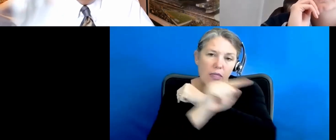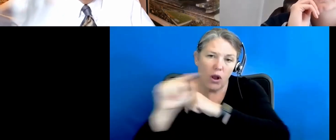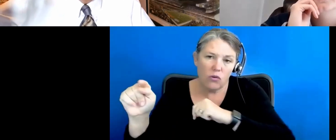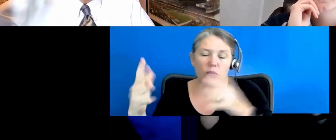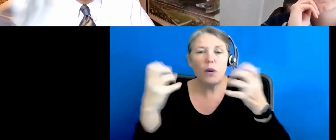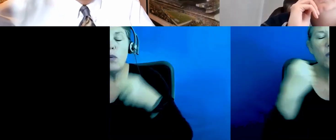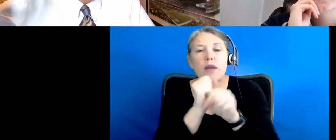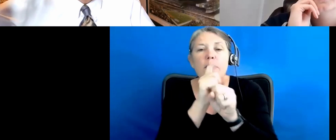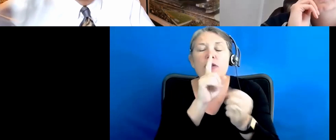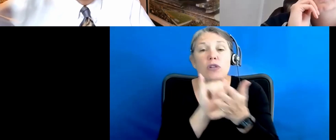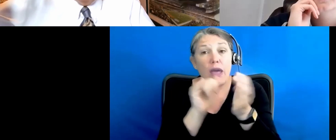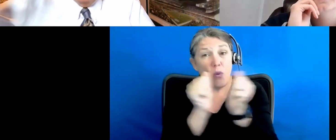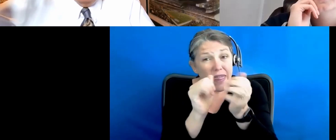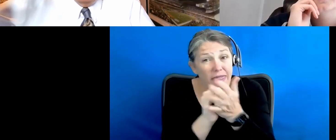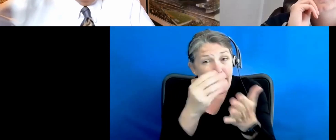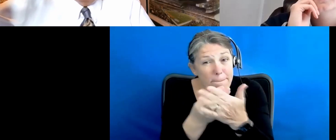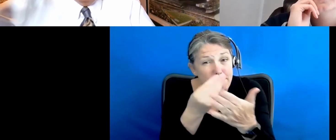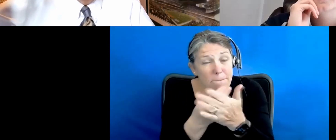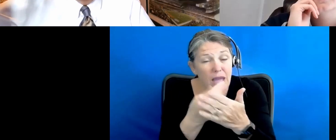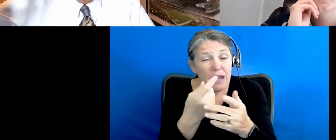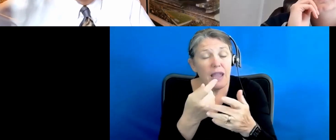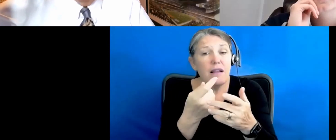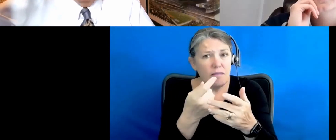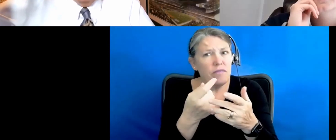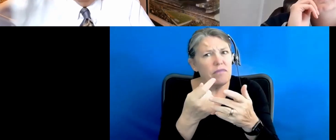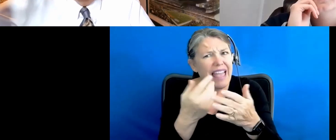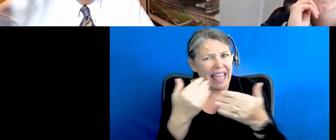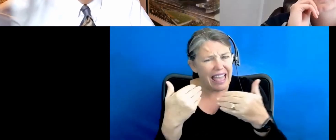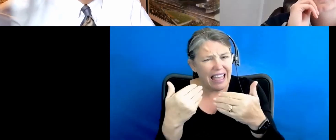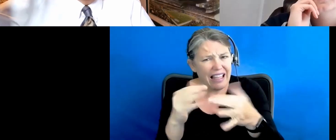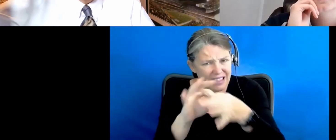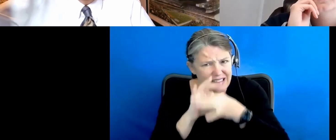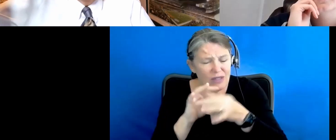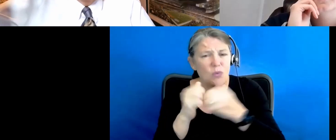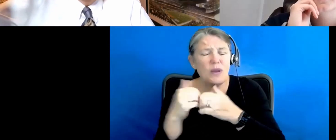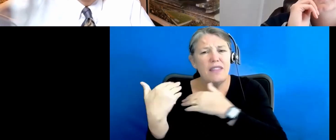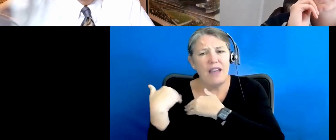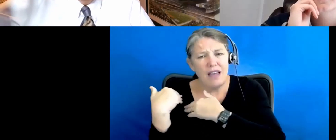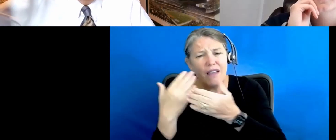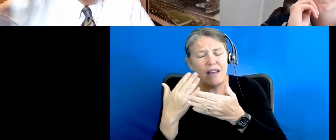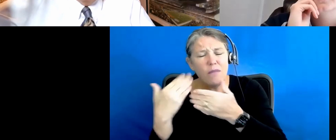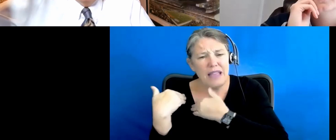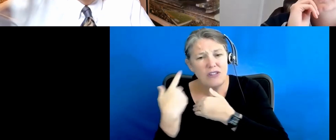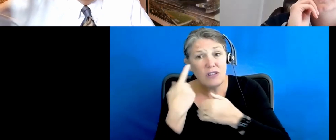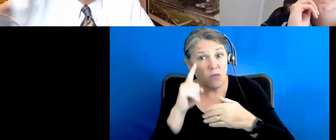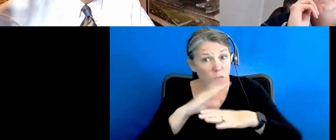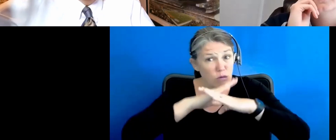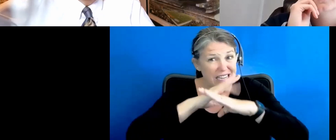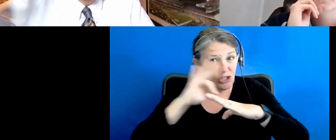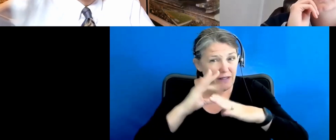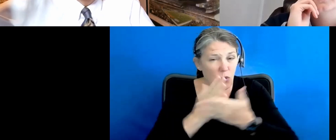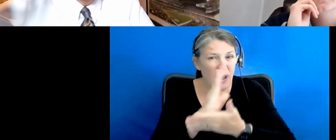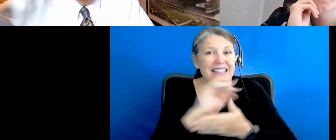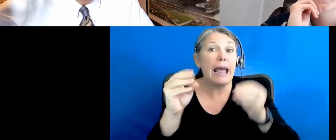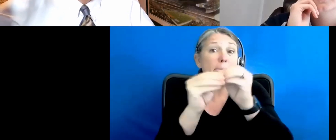sure that with that money comes certain obligations, including protections of the rights and furtherance of the rights of